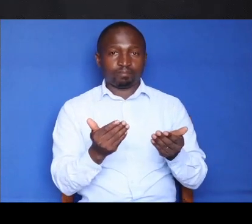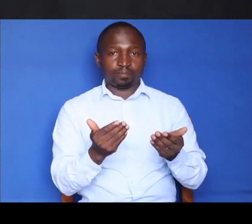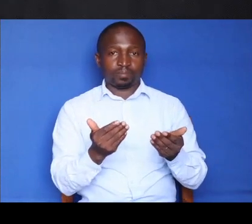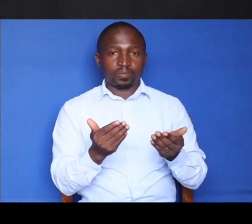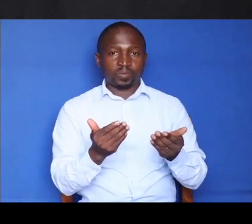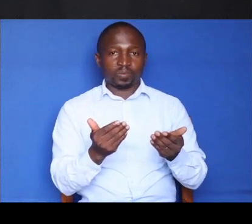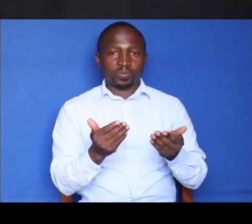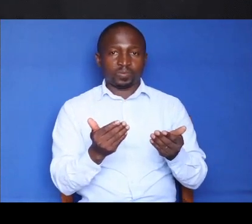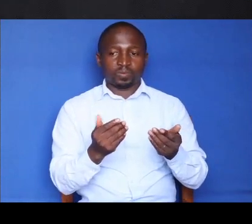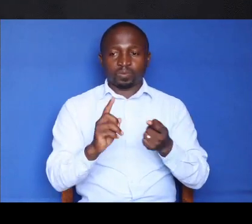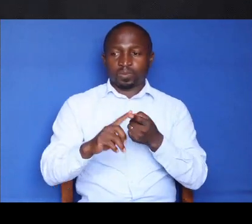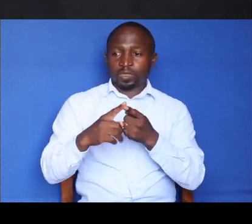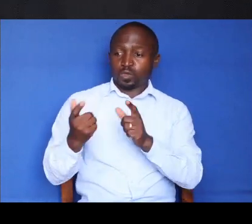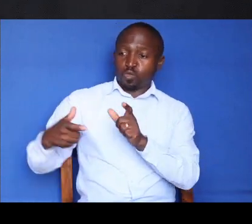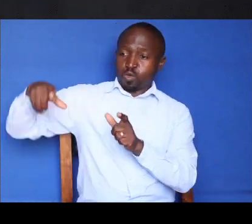increases